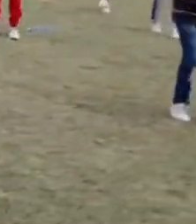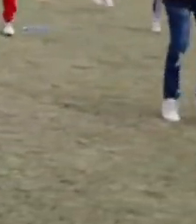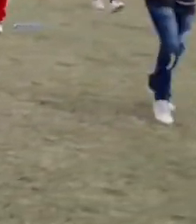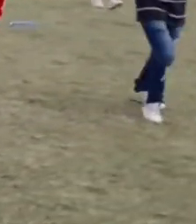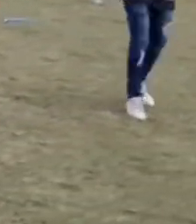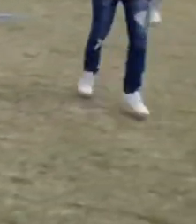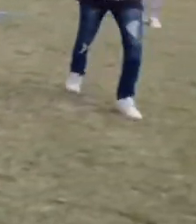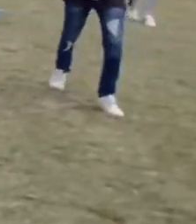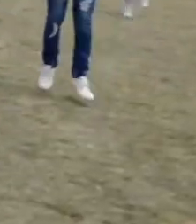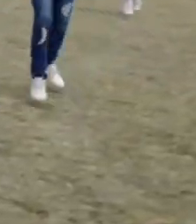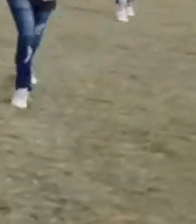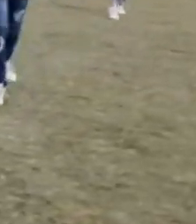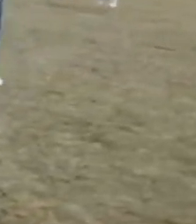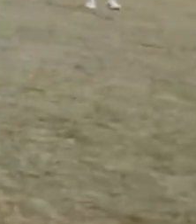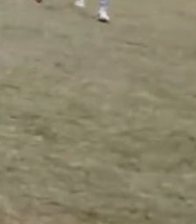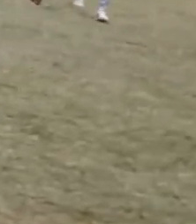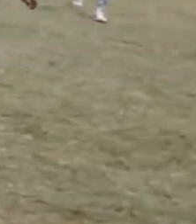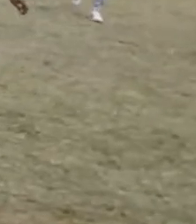handsome. And I'm saying